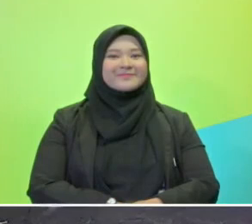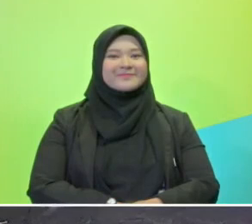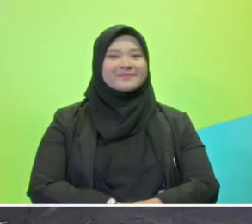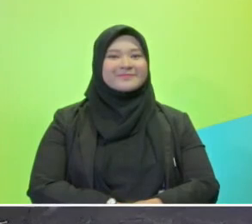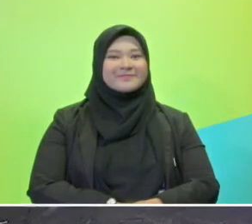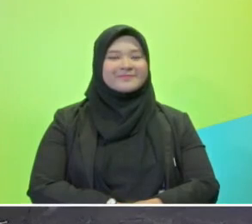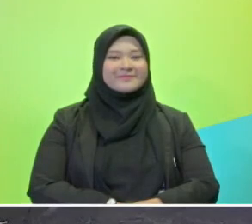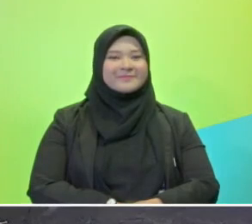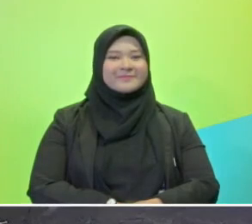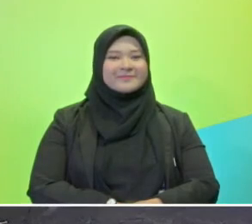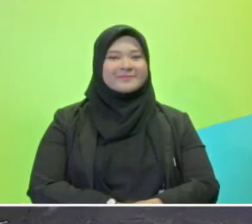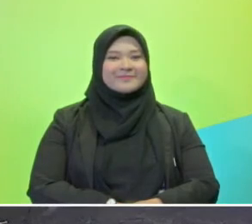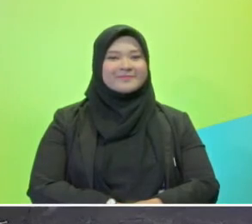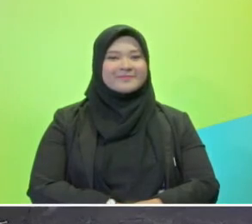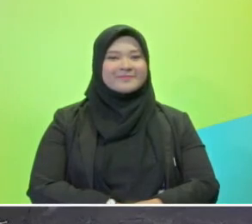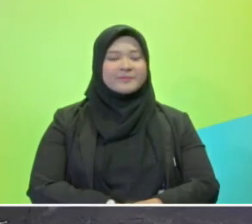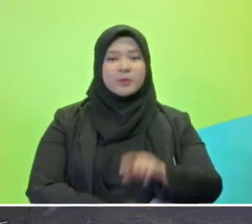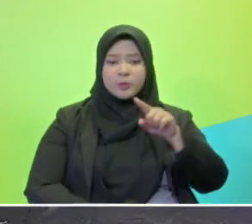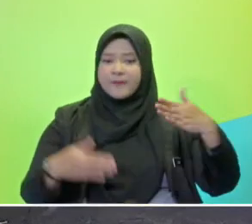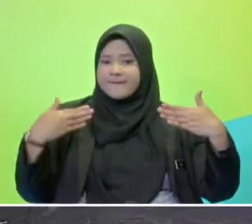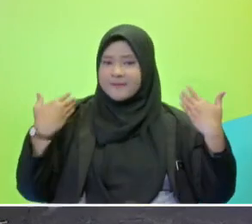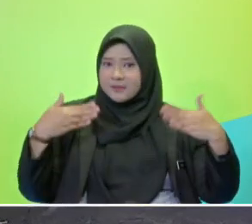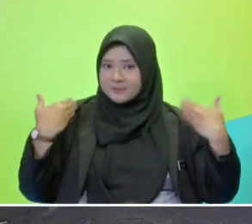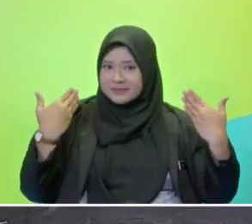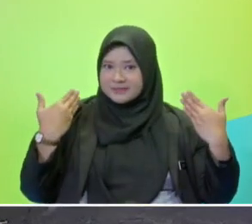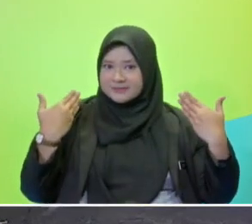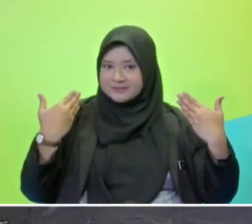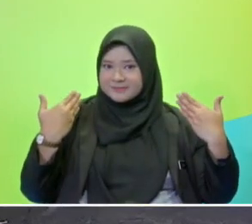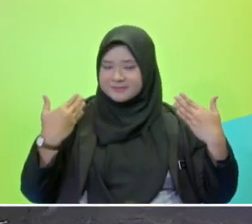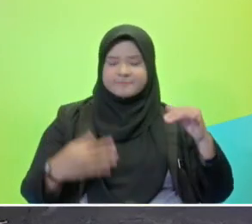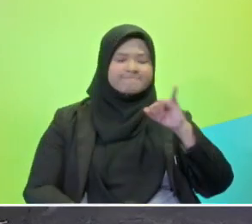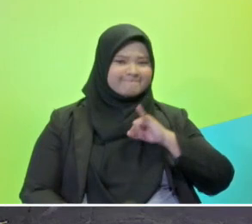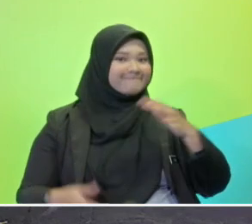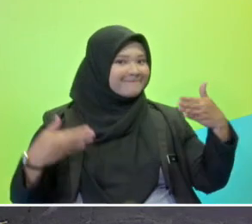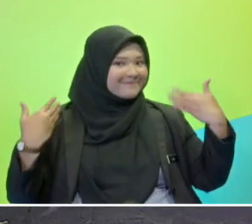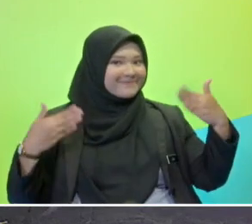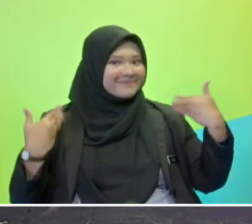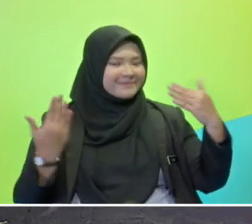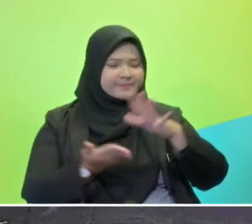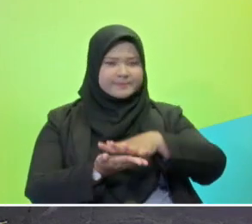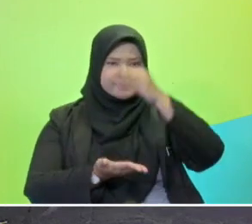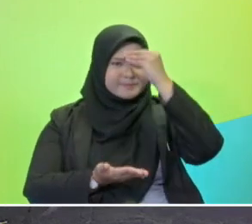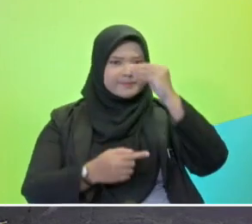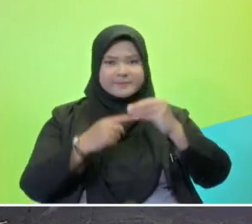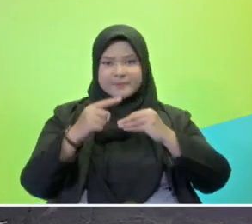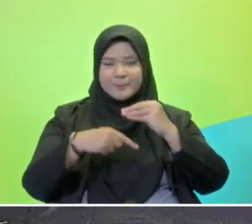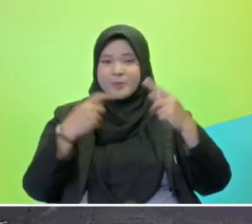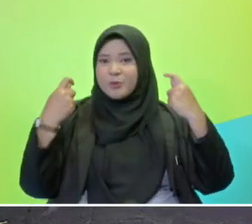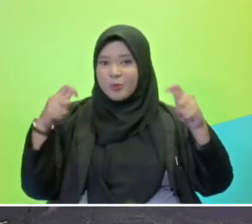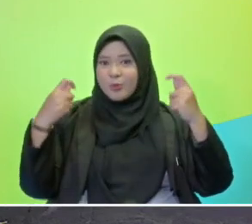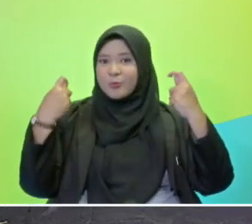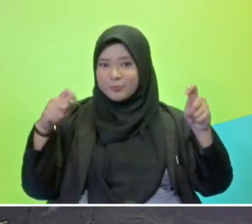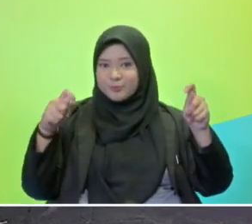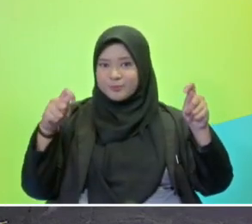actually can know our friends better, what they have. And also, we also learned that they actually have something interesting with them. Exactly.